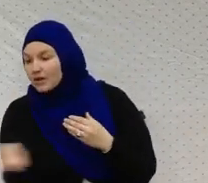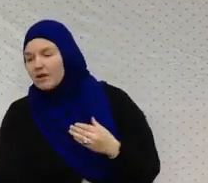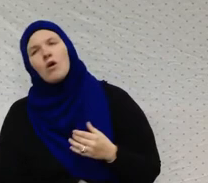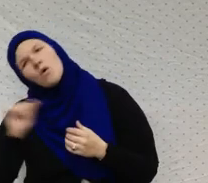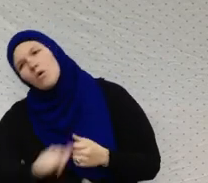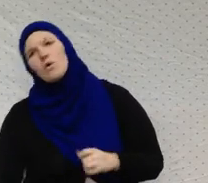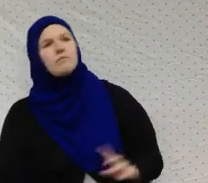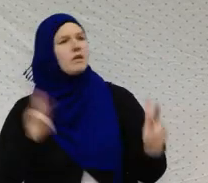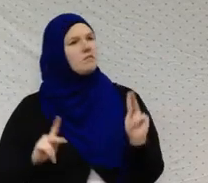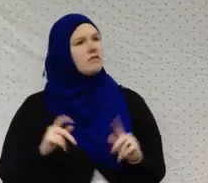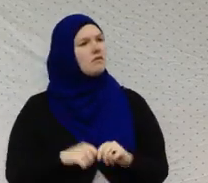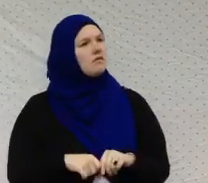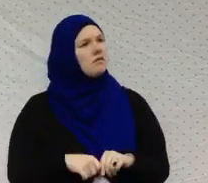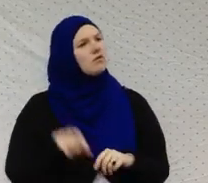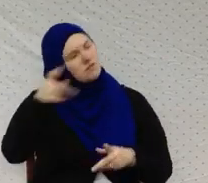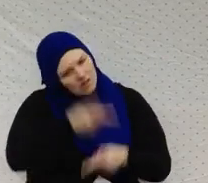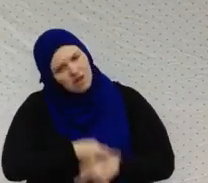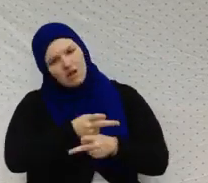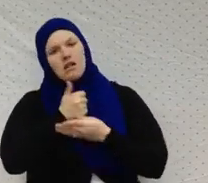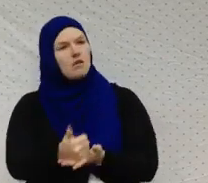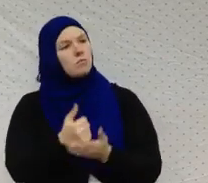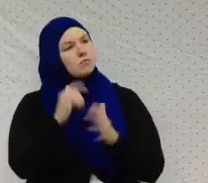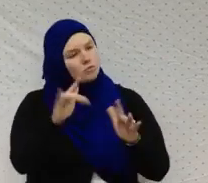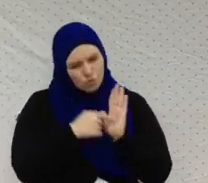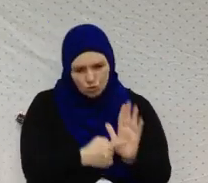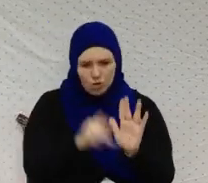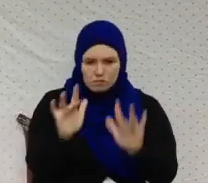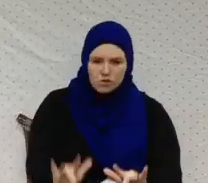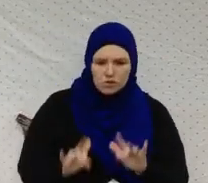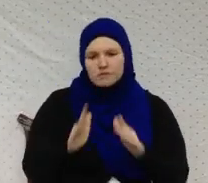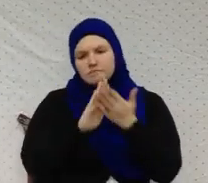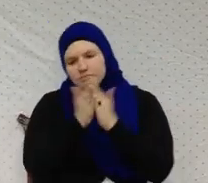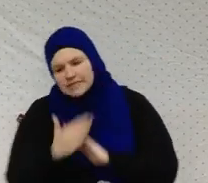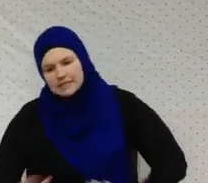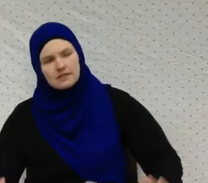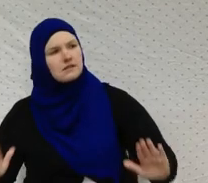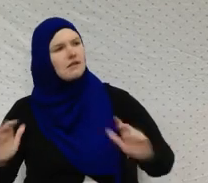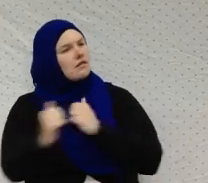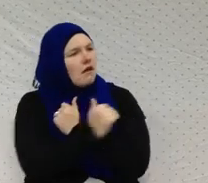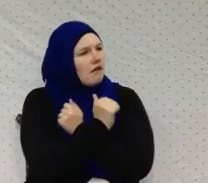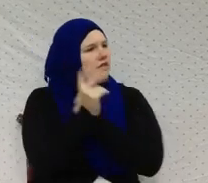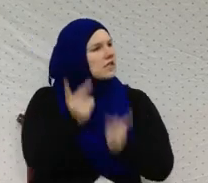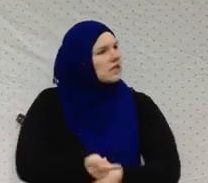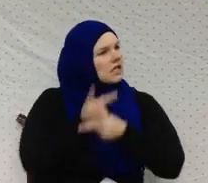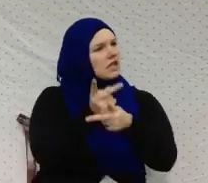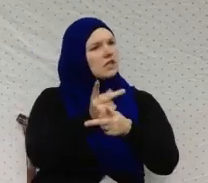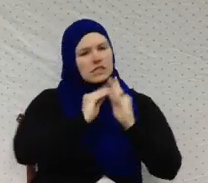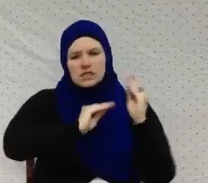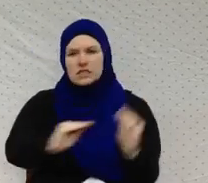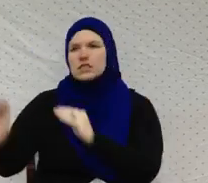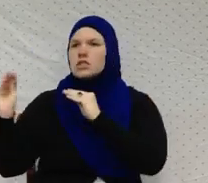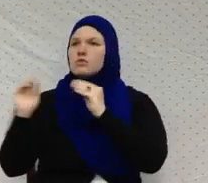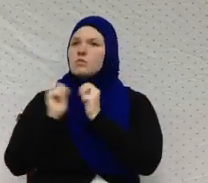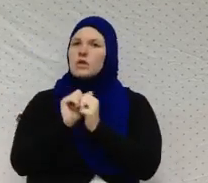humanity. They are all yours to take care of. With your mercy, with your peace, with your love, with your